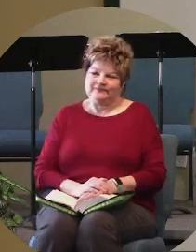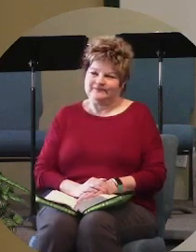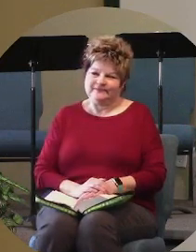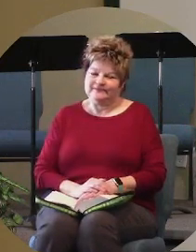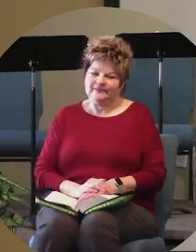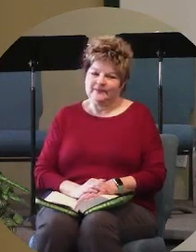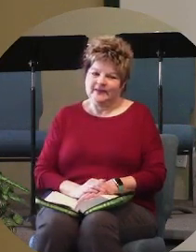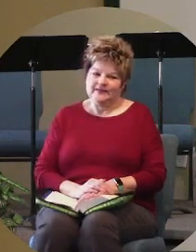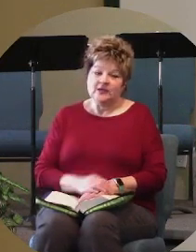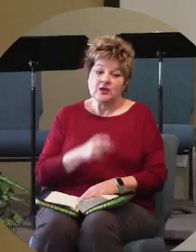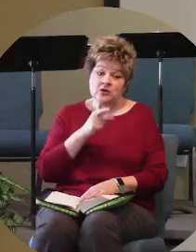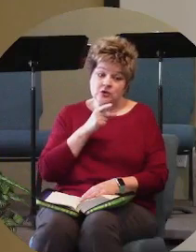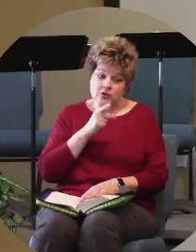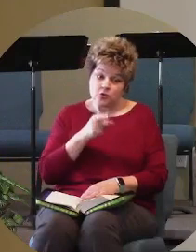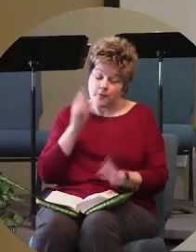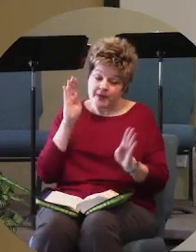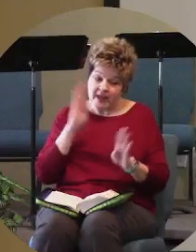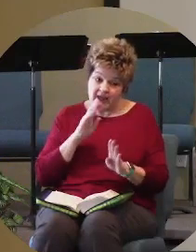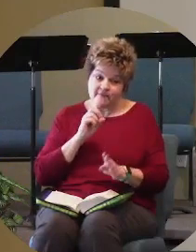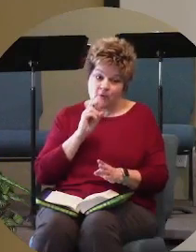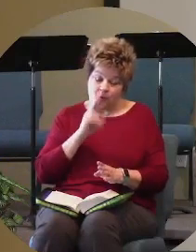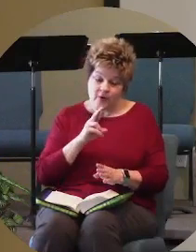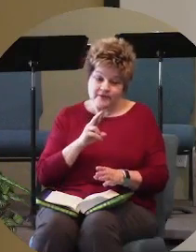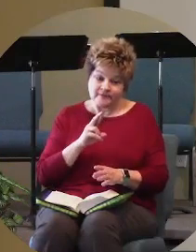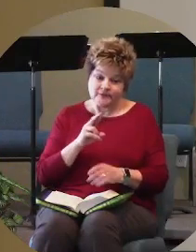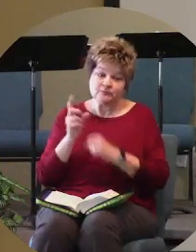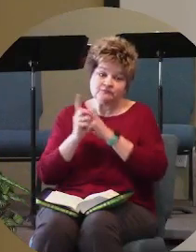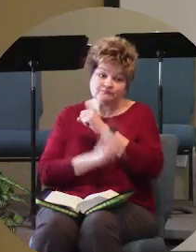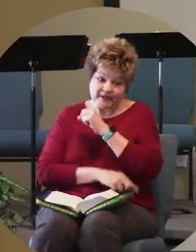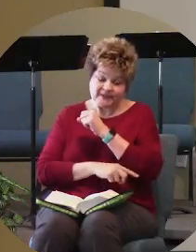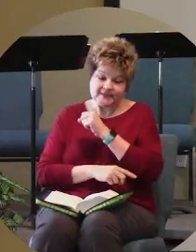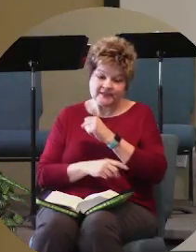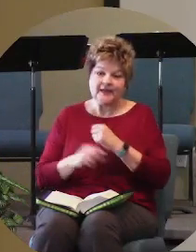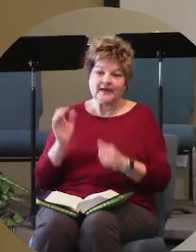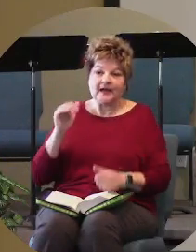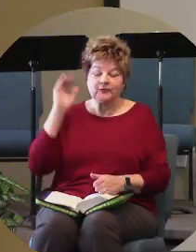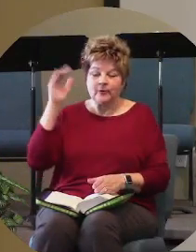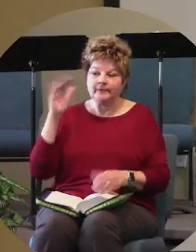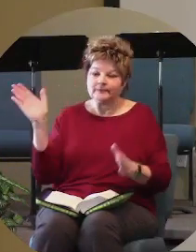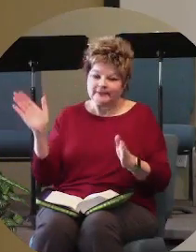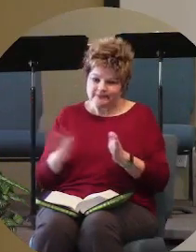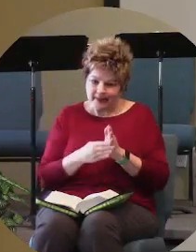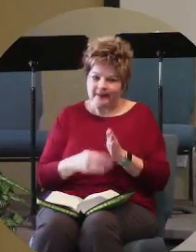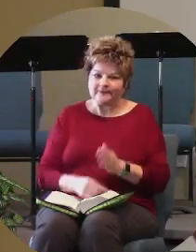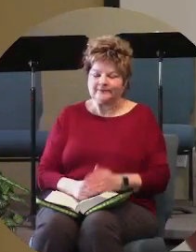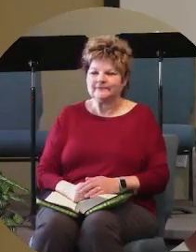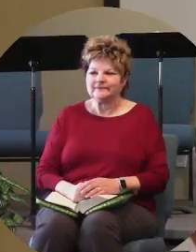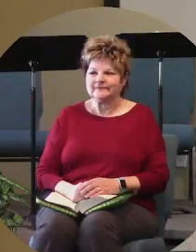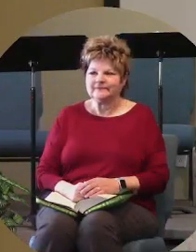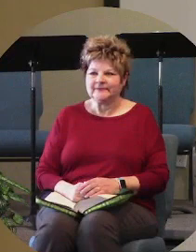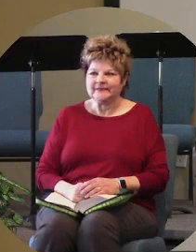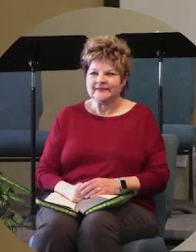It's like, you behave or you will pay the consequences. And I grew up being spanked.